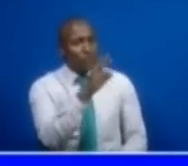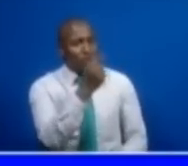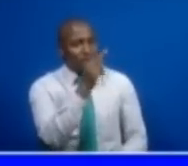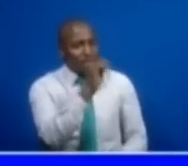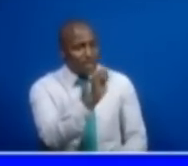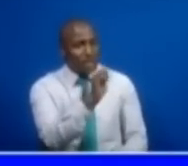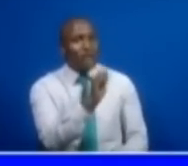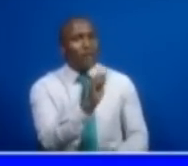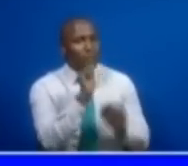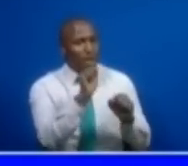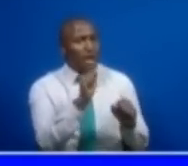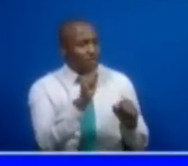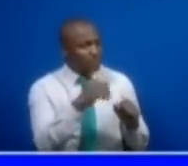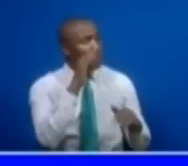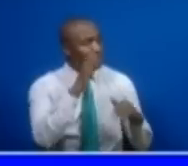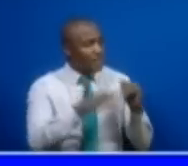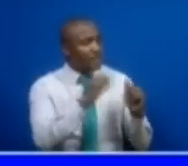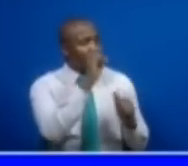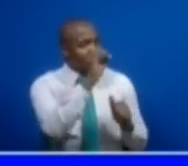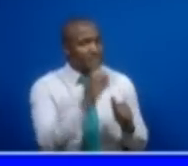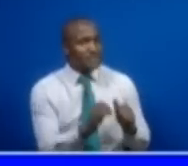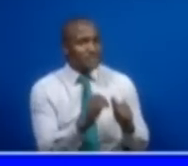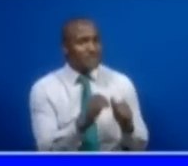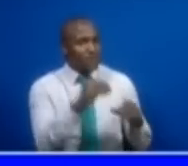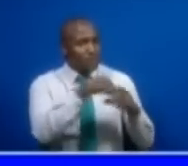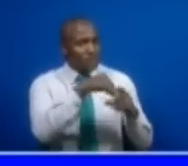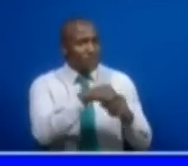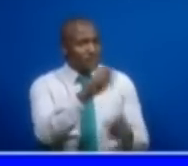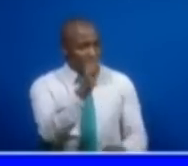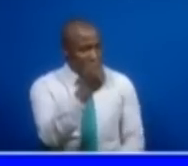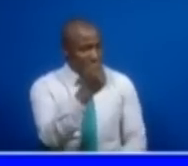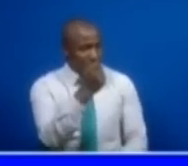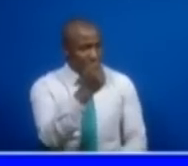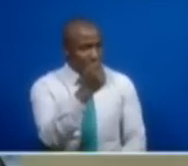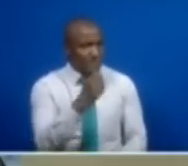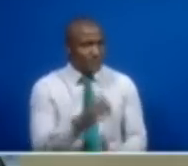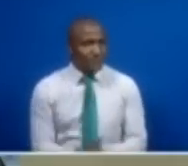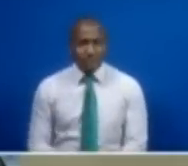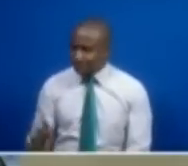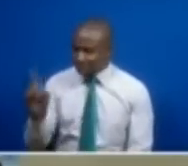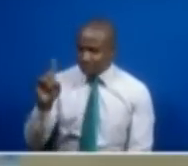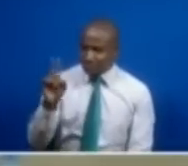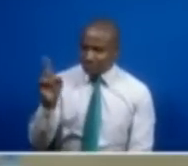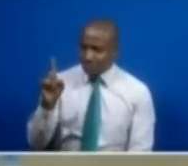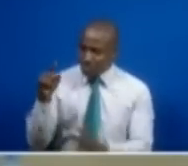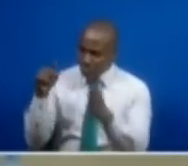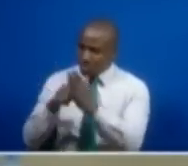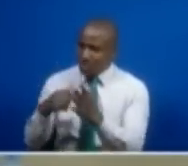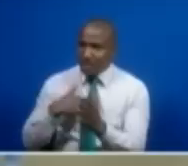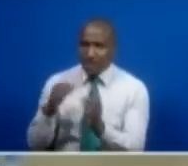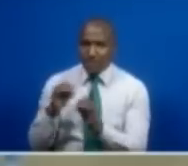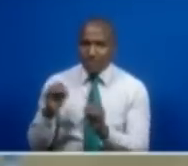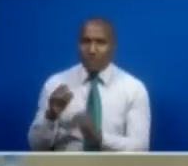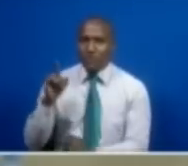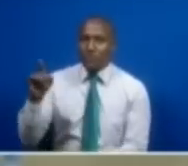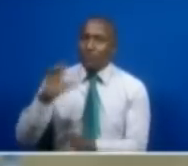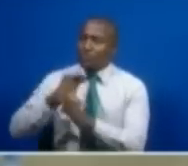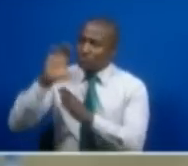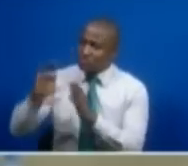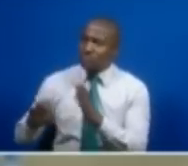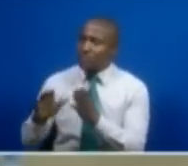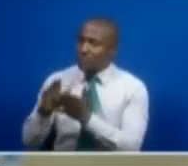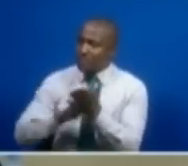Jirongo has more than 5% support within Kenyans in this presidential that's race? That's not what I'm saying, because you are making conclusions based